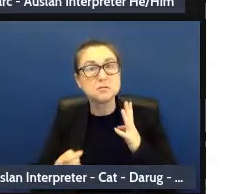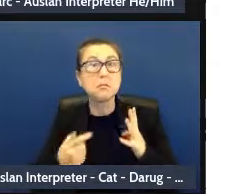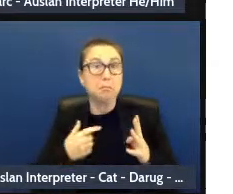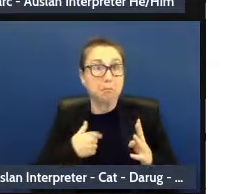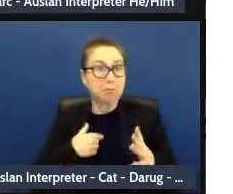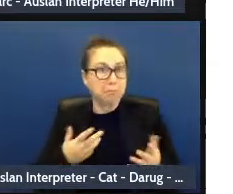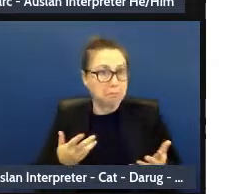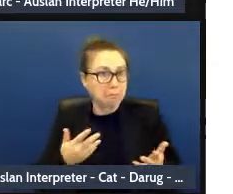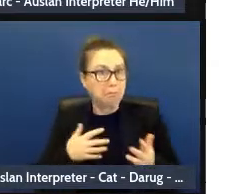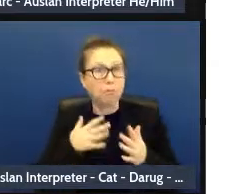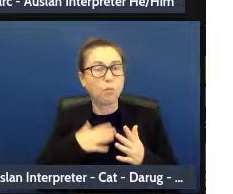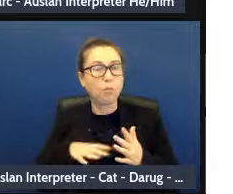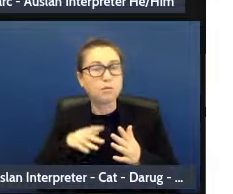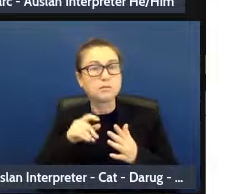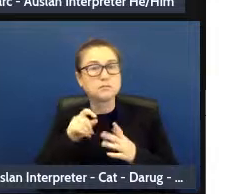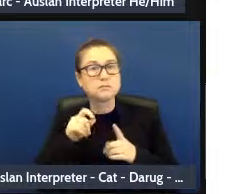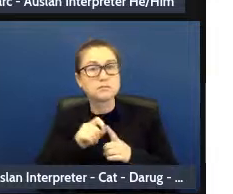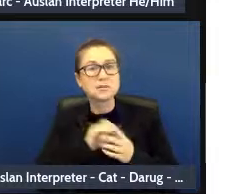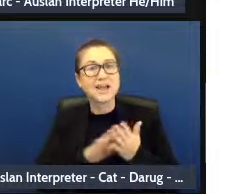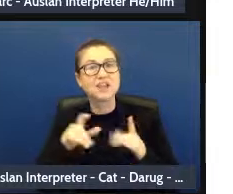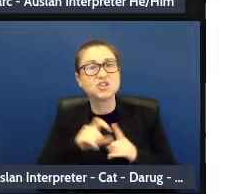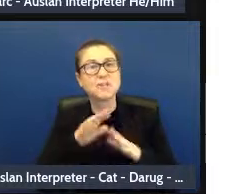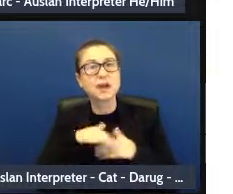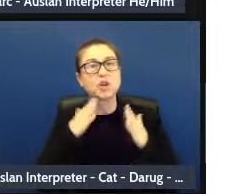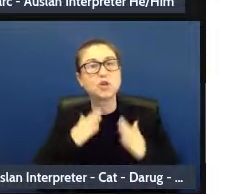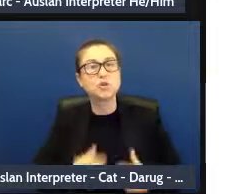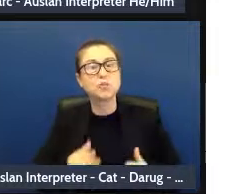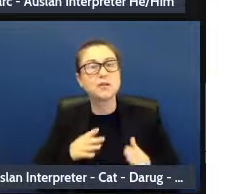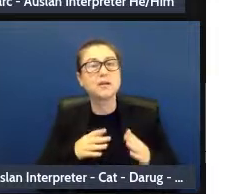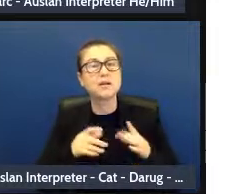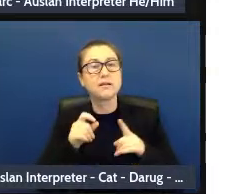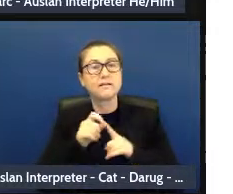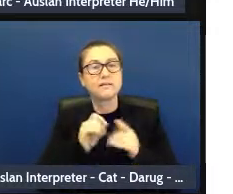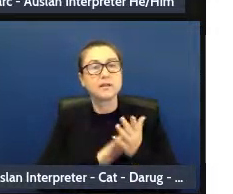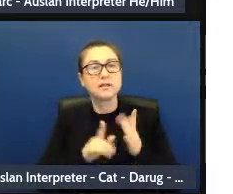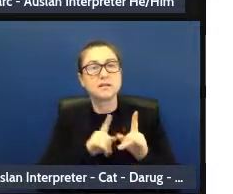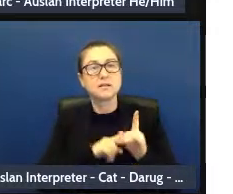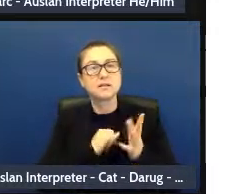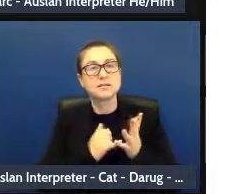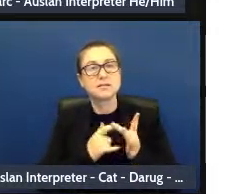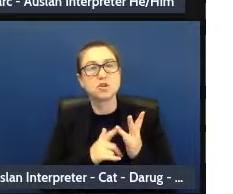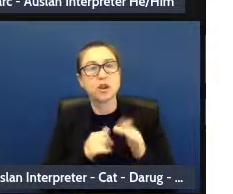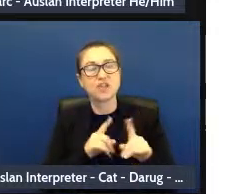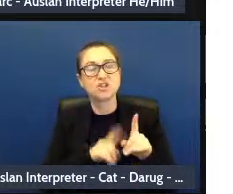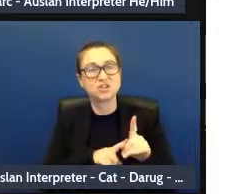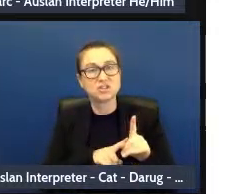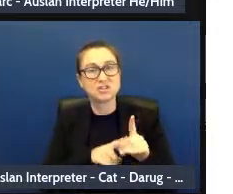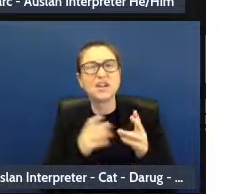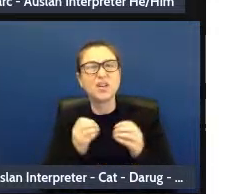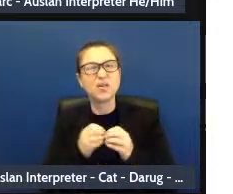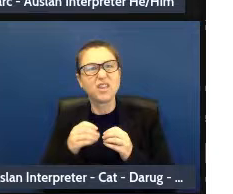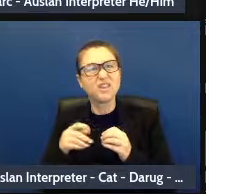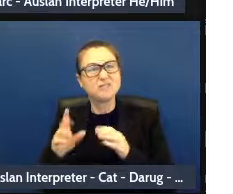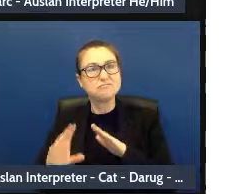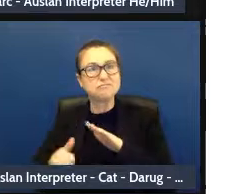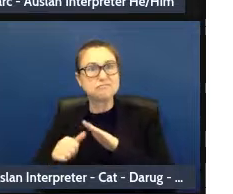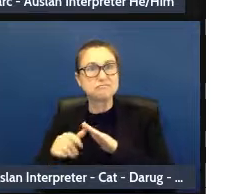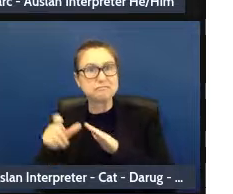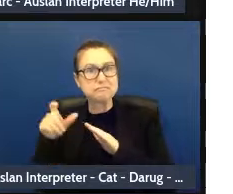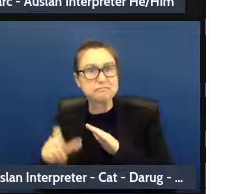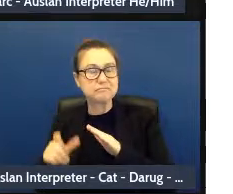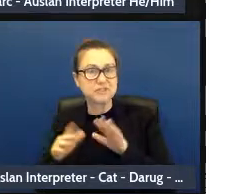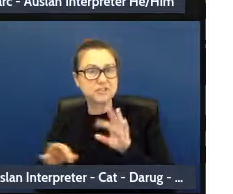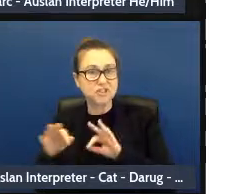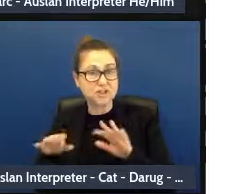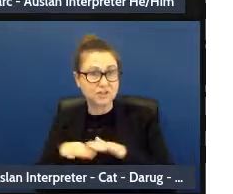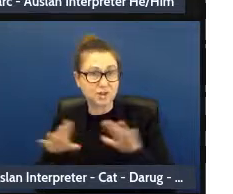PhD in human physiology with, as Beck said, one of the preeminent stroke neurologists and scientists